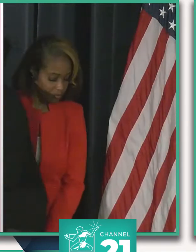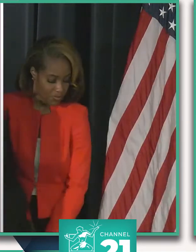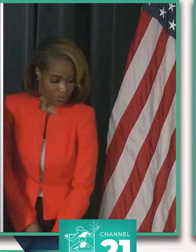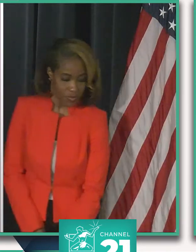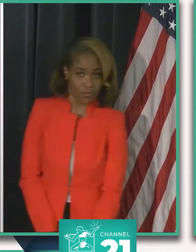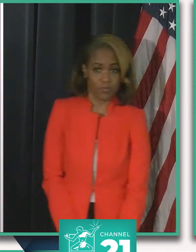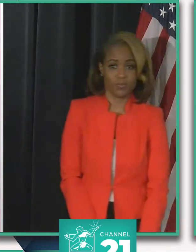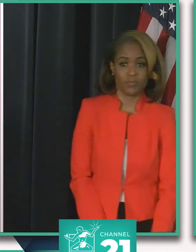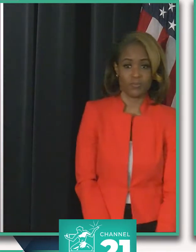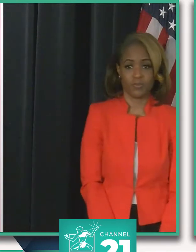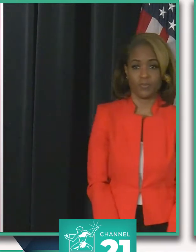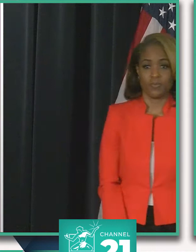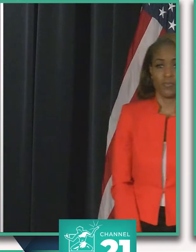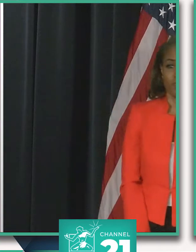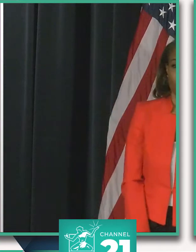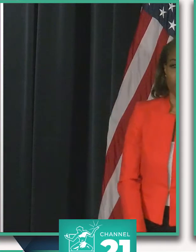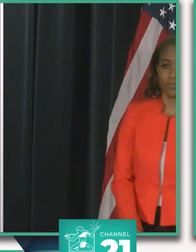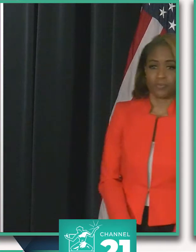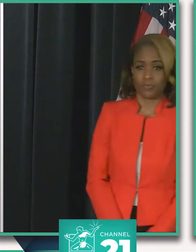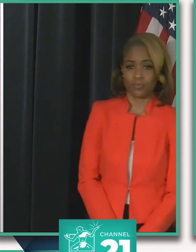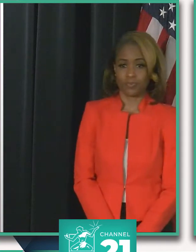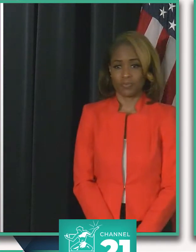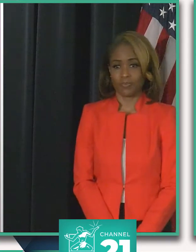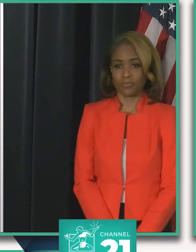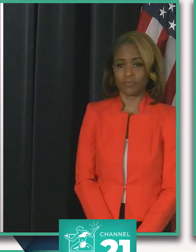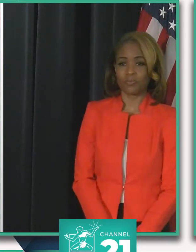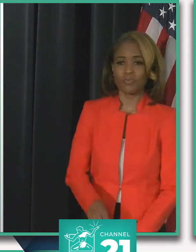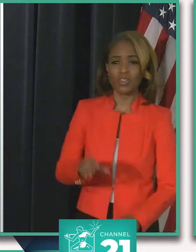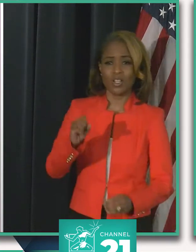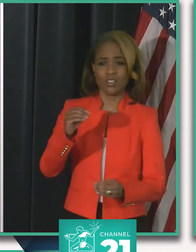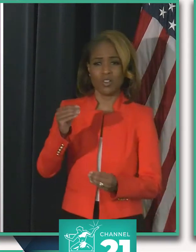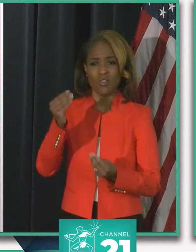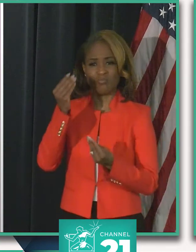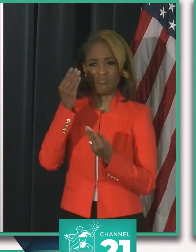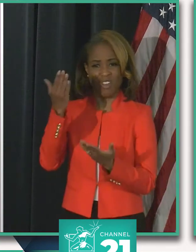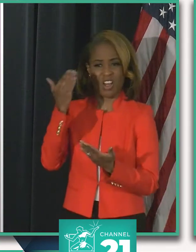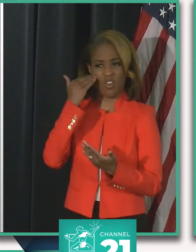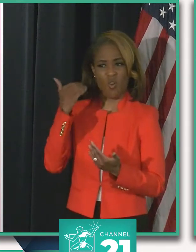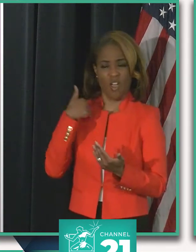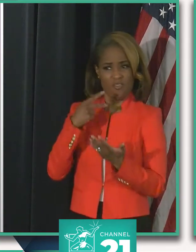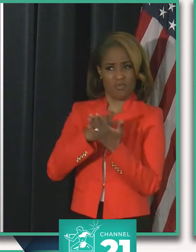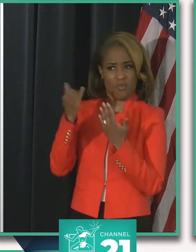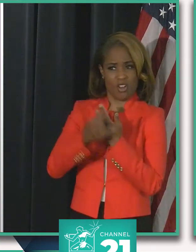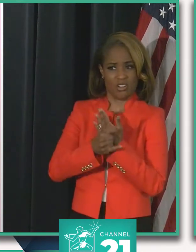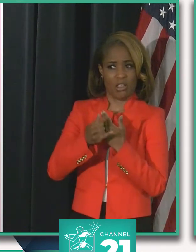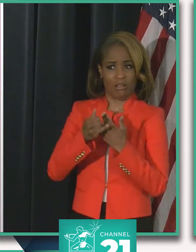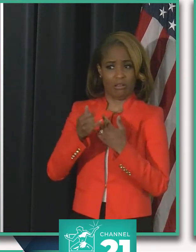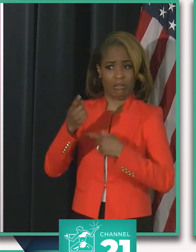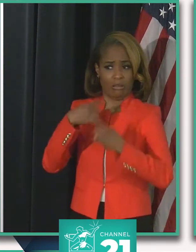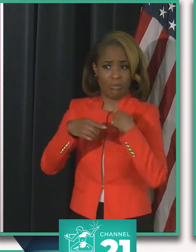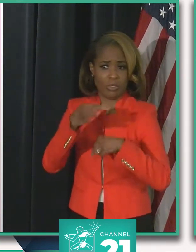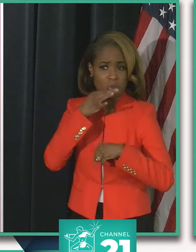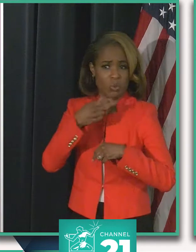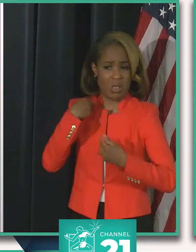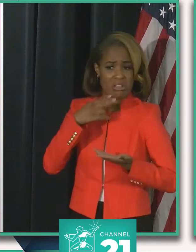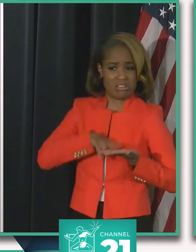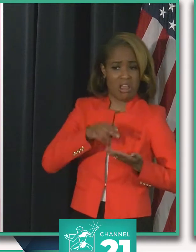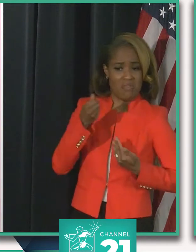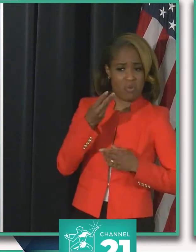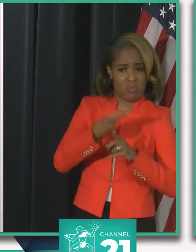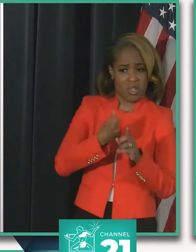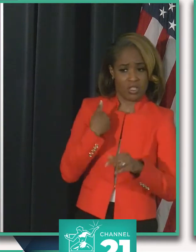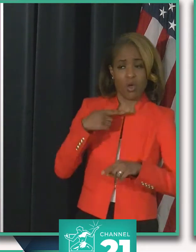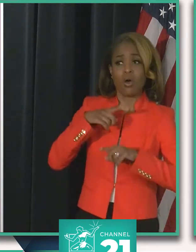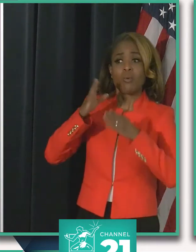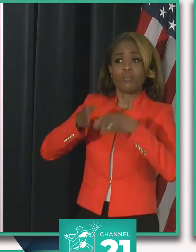Okay. So Beverly, I know there's a repair project coming because I signed off on it a few months ago. The person who's in charge isn't in the room right